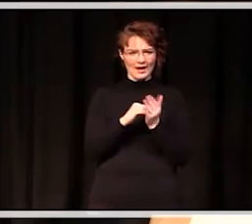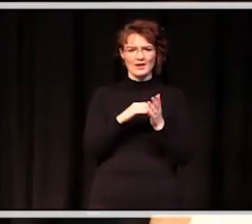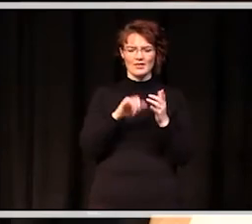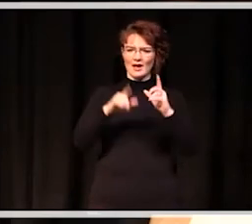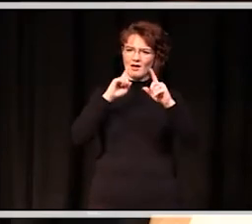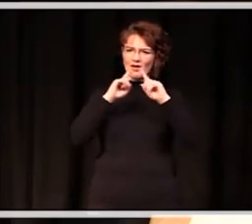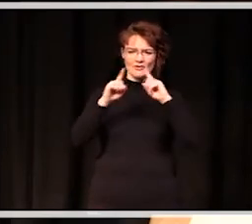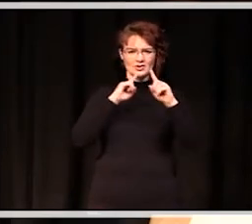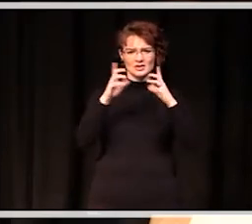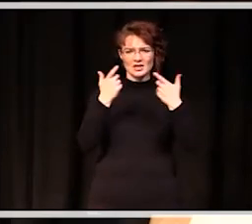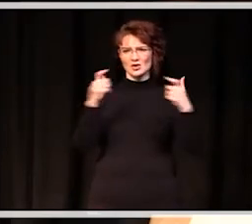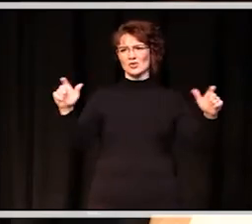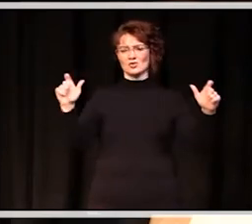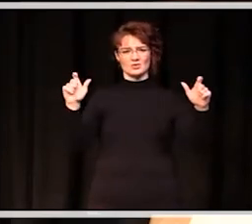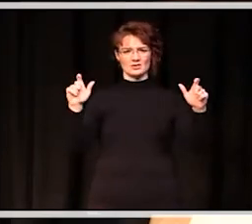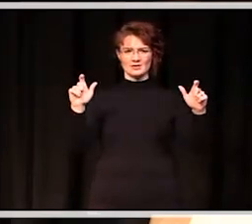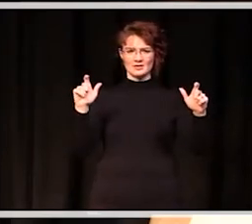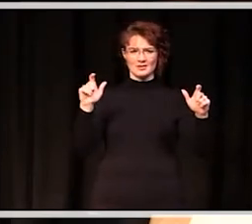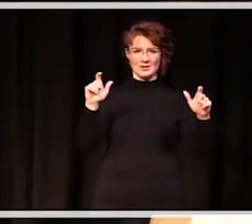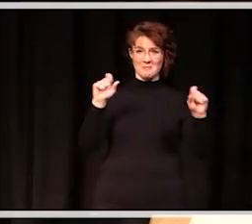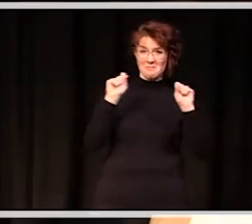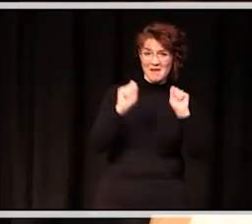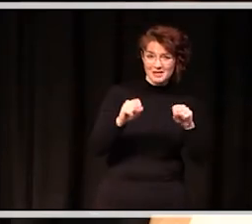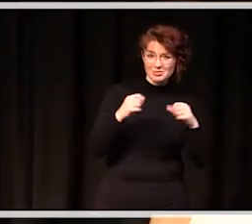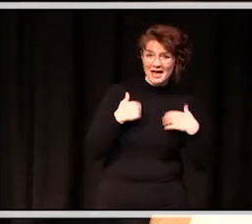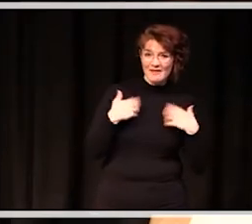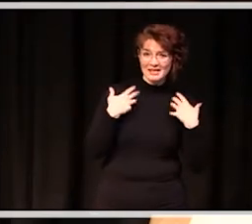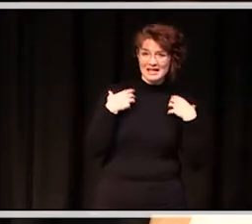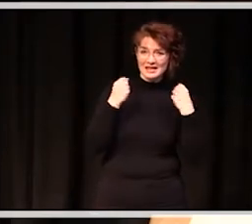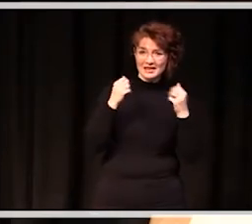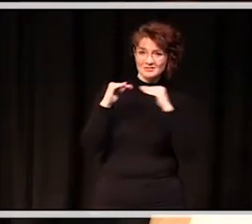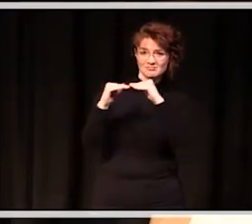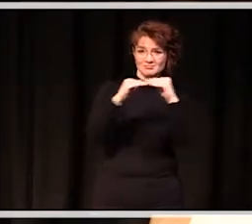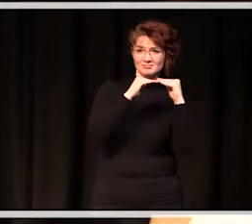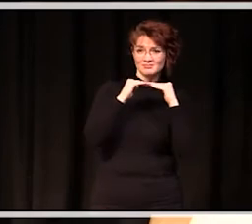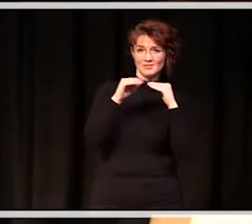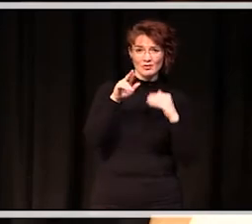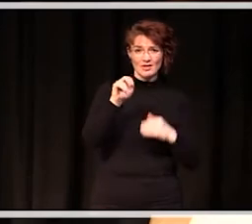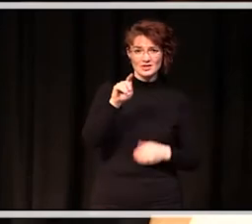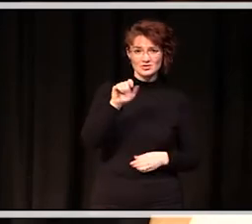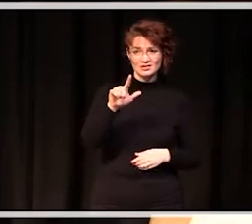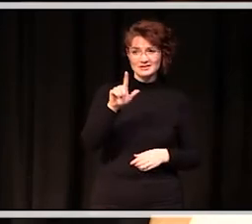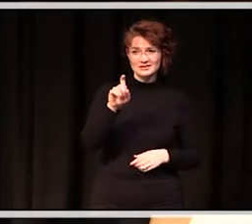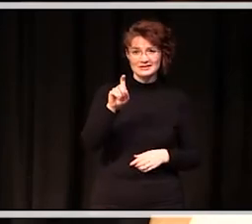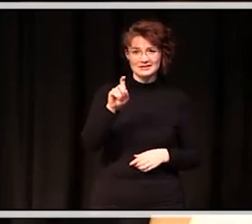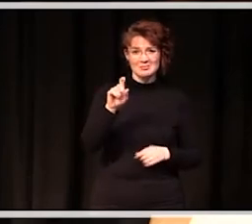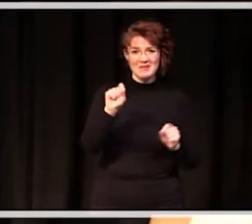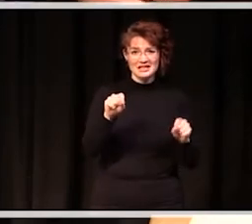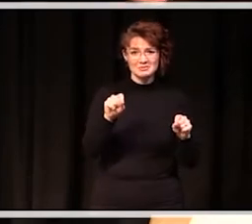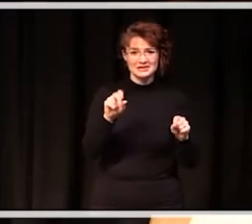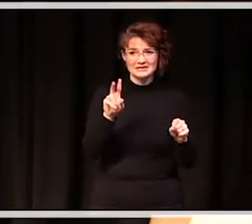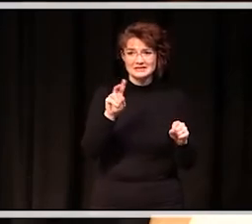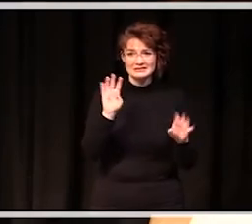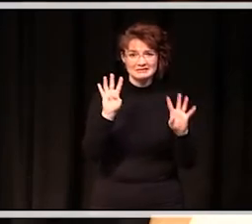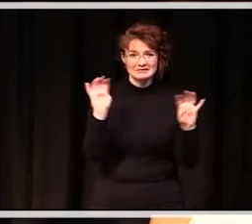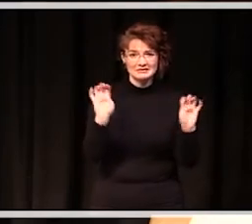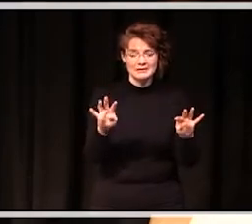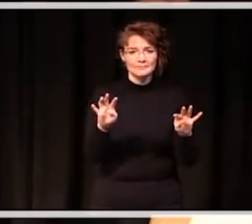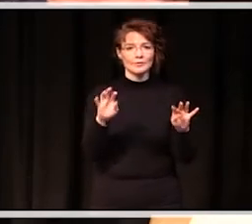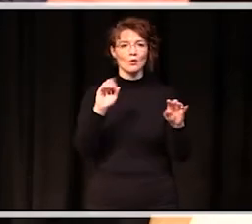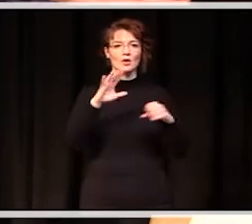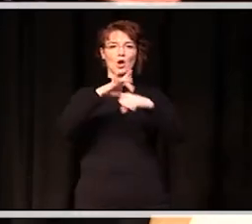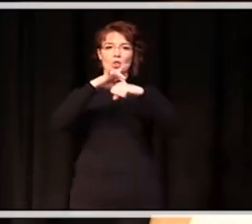there ever really be racial healing? We look at the political tensions. We look at the global tension. Look